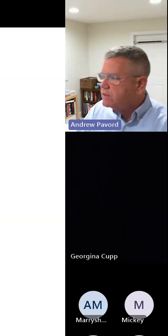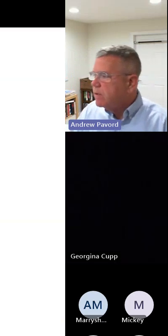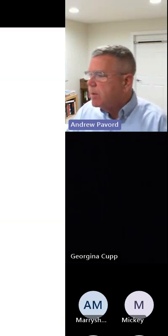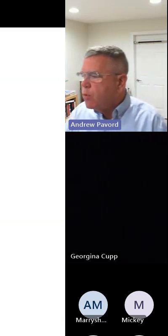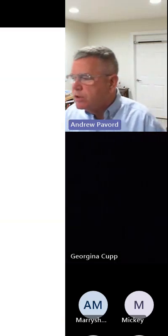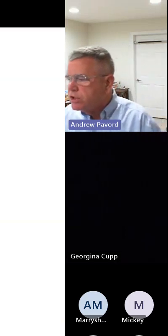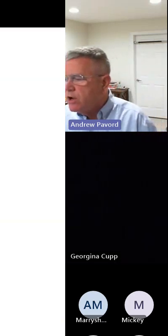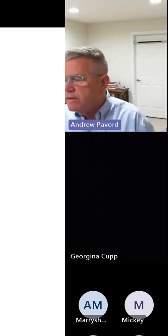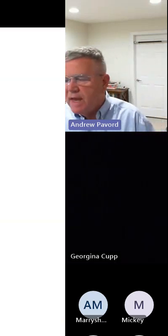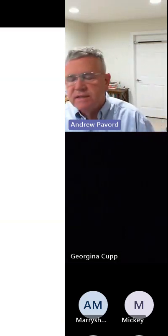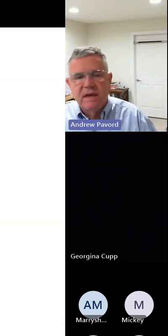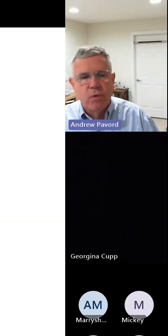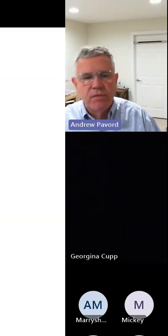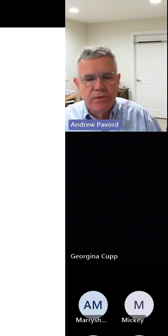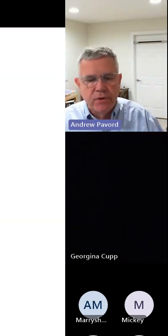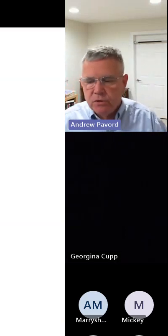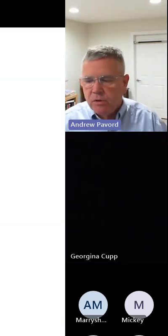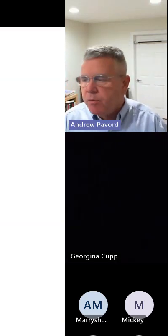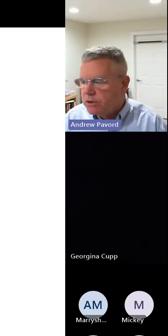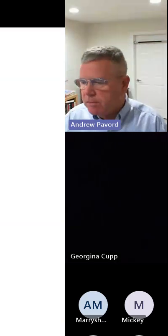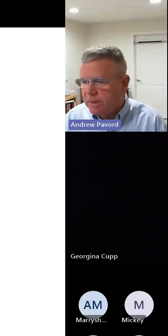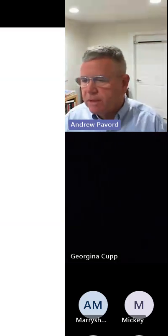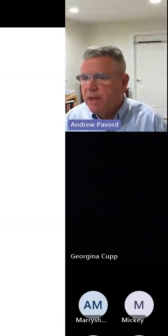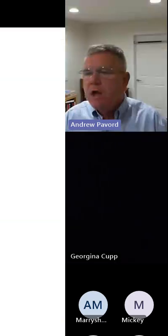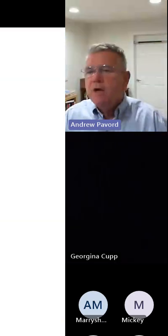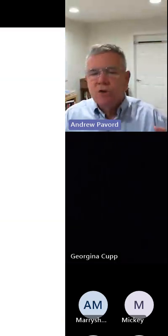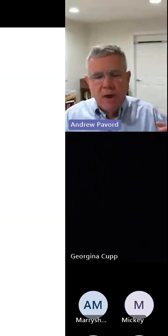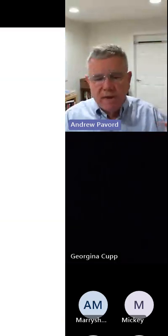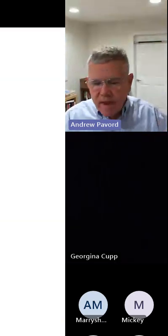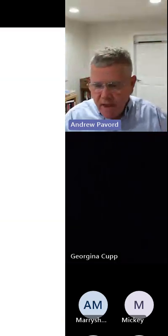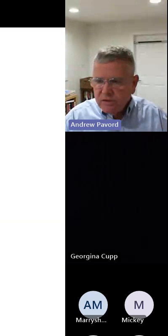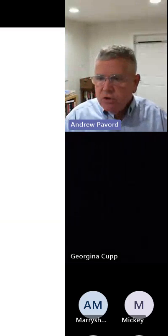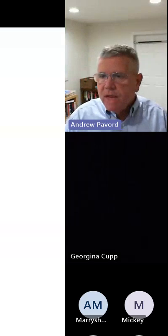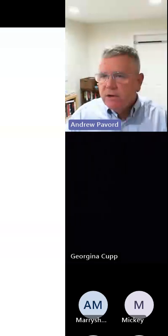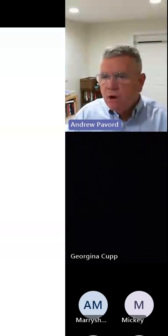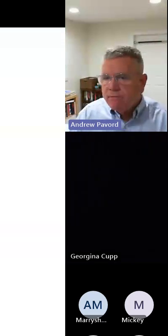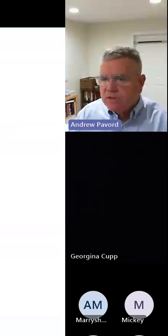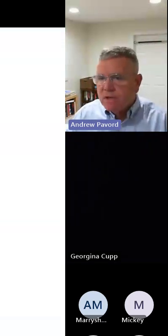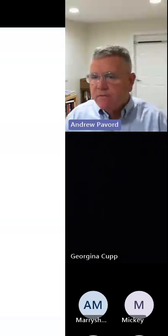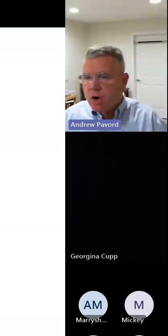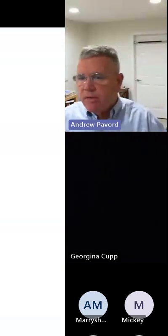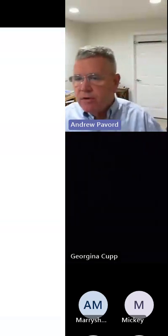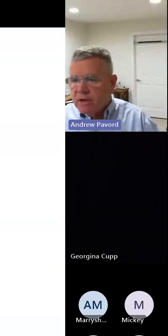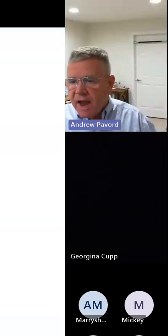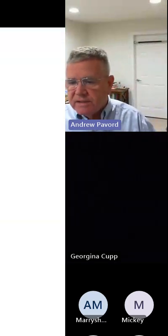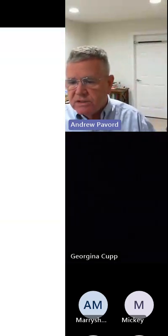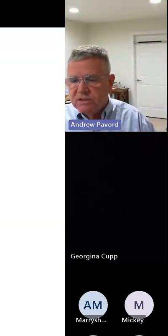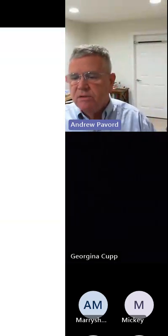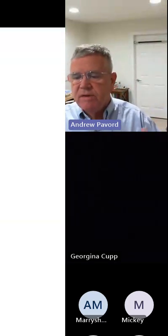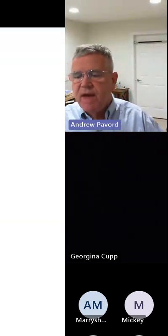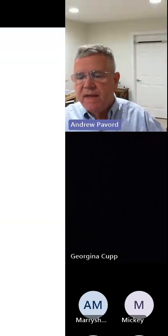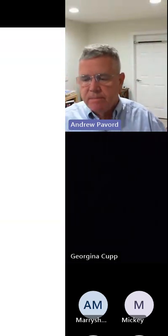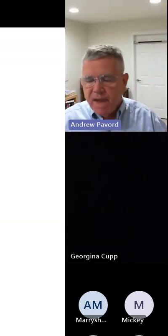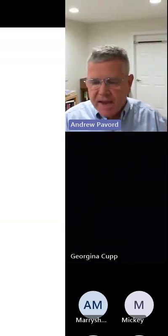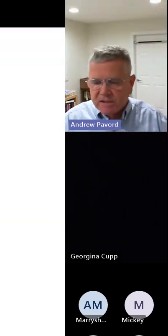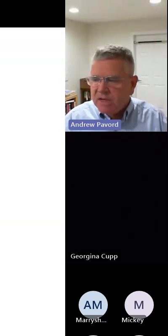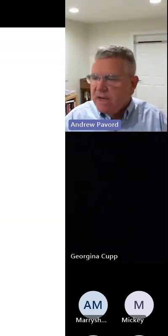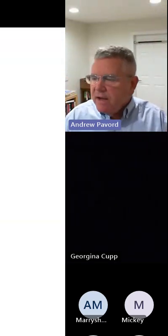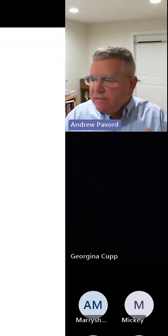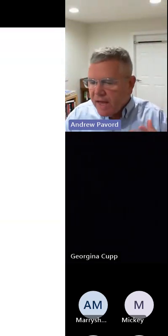of funds that are apportioned on the SF 132 apportionment. So as you may know from some of our other classes that we've